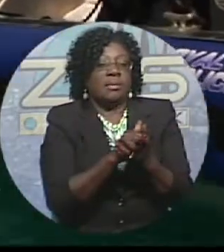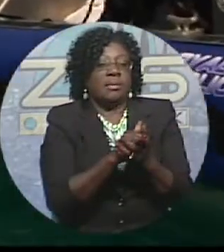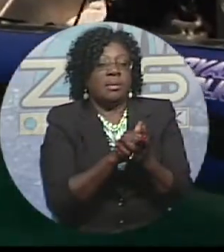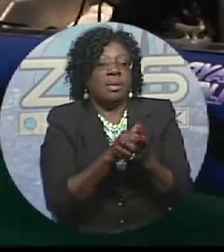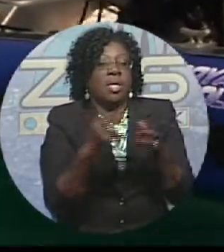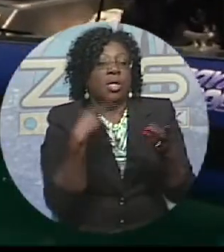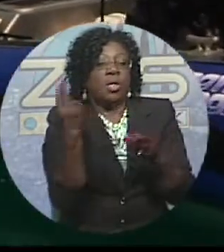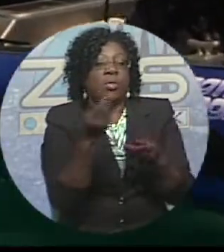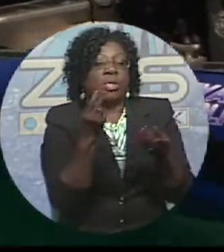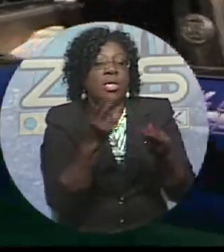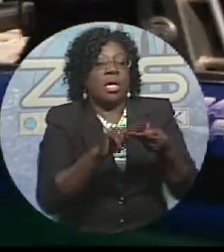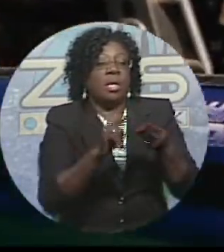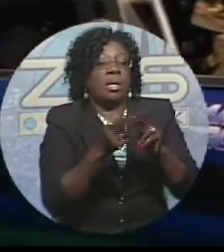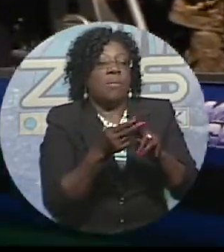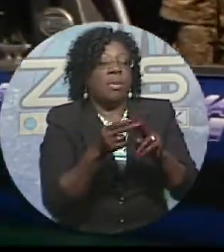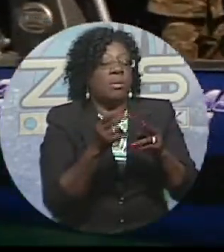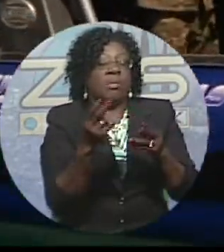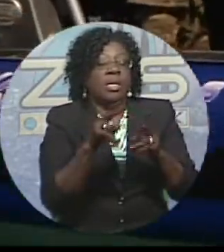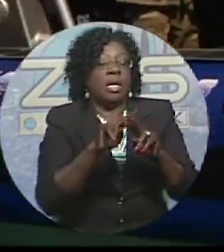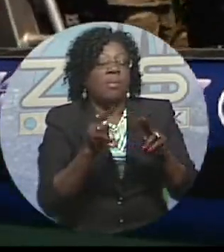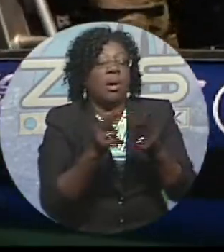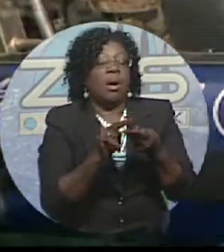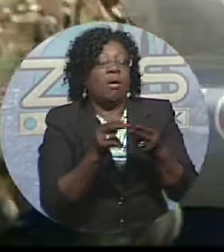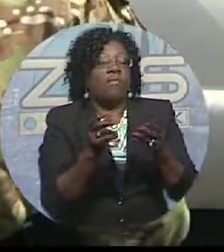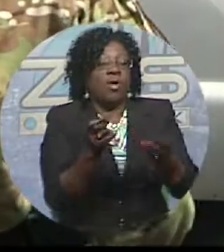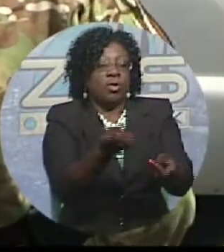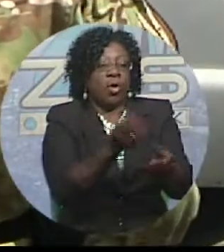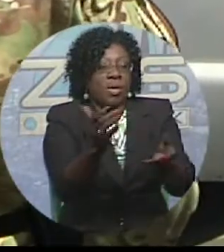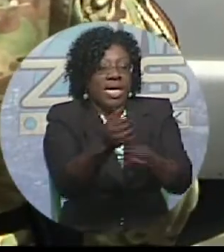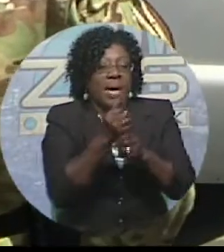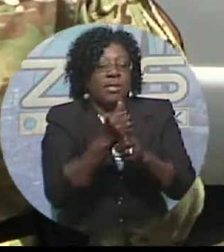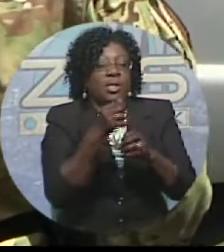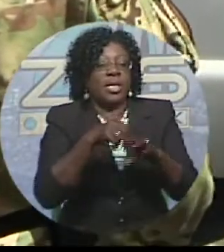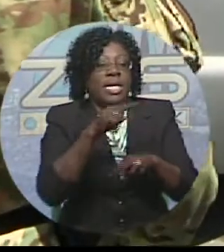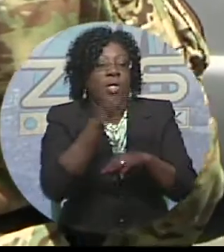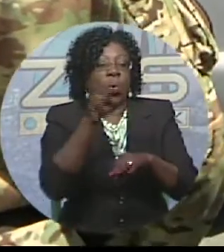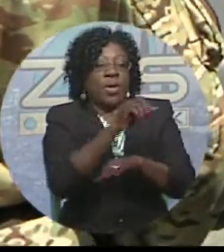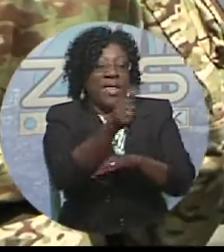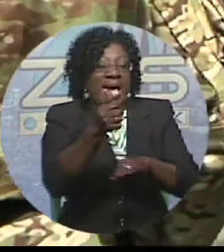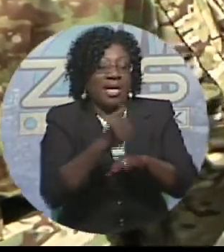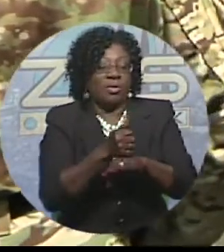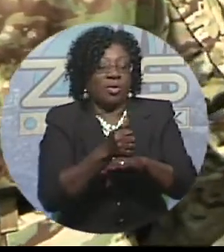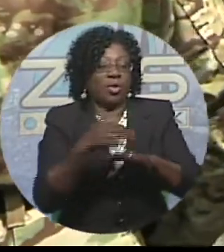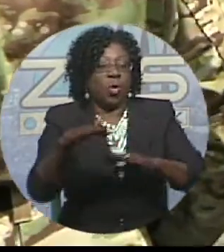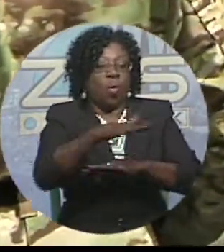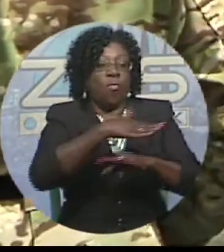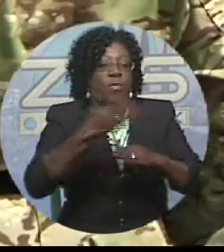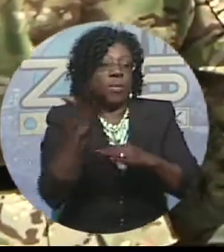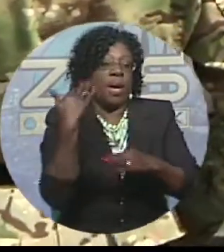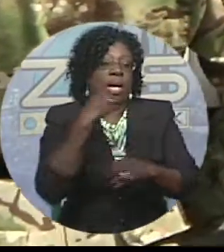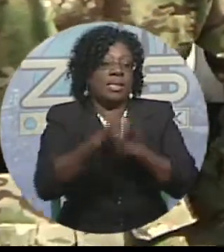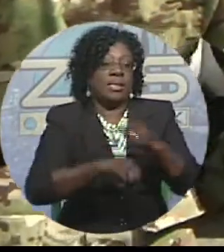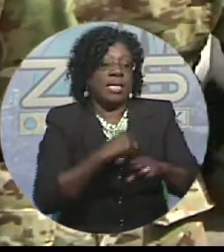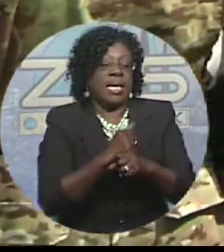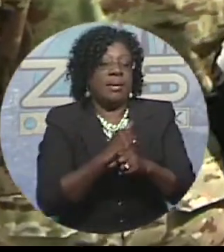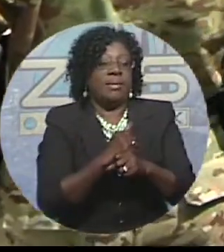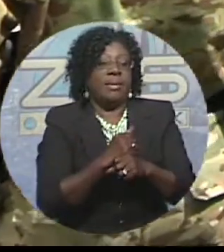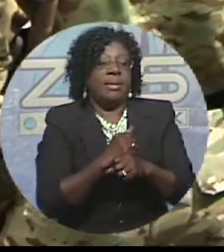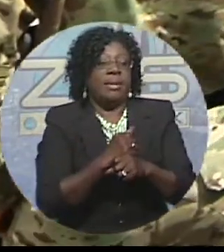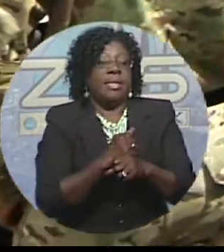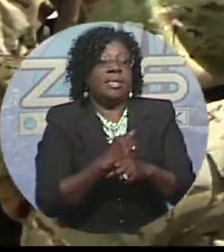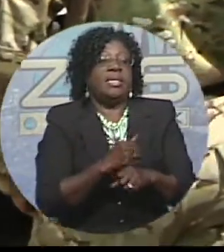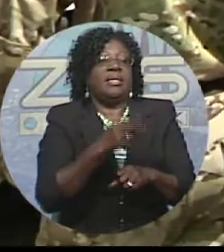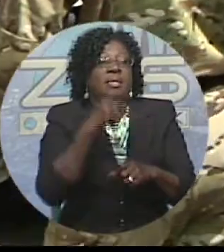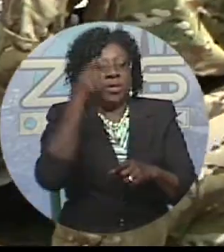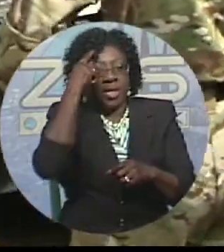of major drug busts in Andras over the past year. Police would not go into detail as to whether this is a part of a larger drug smuggling ring linked